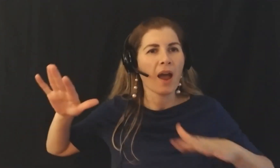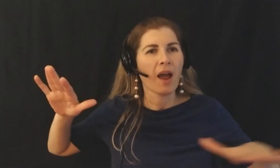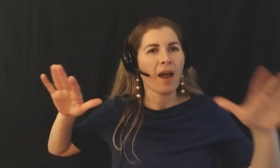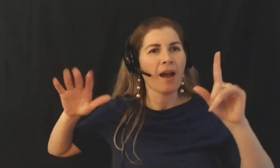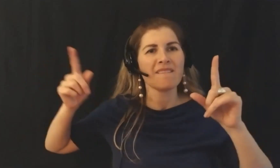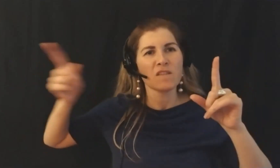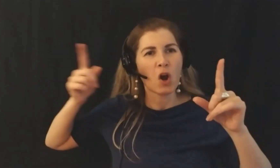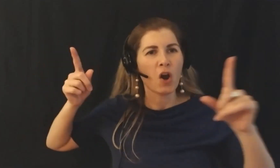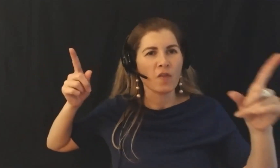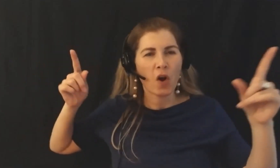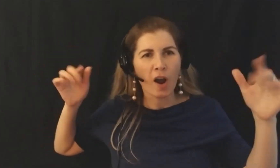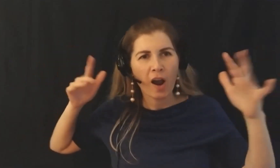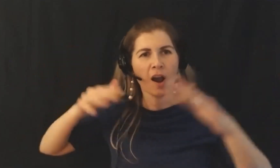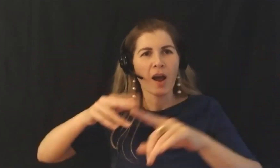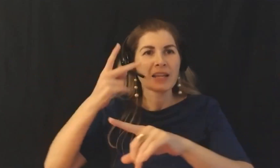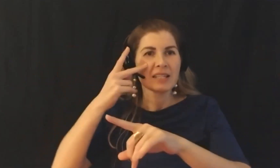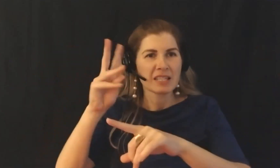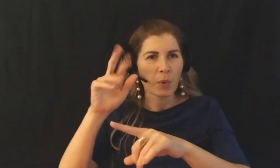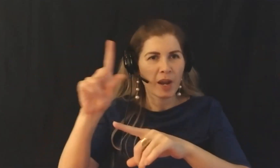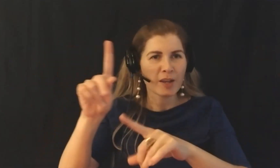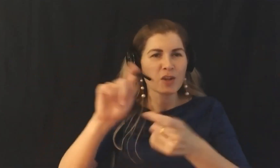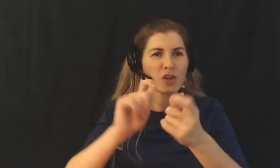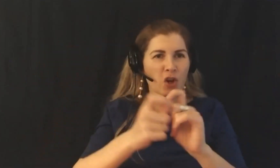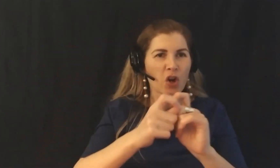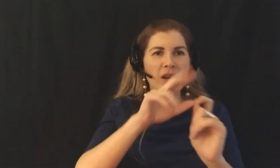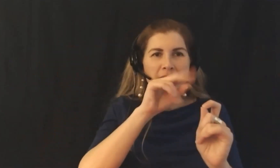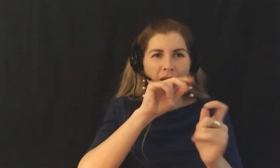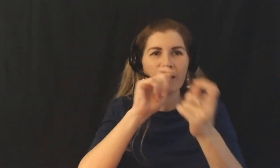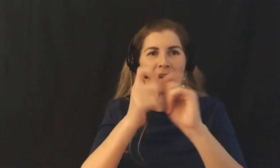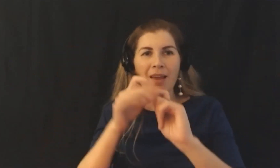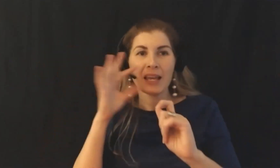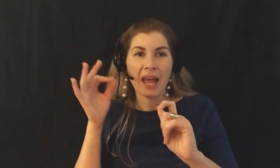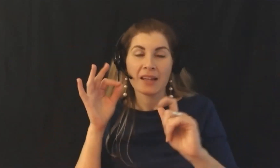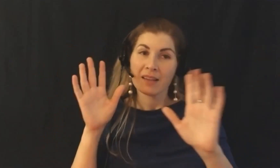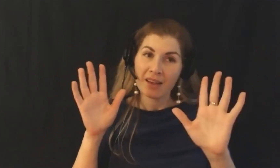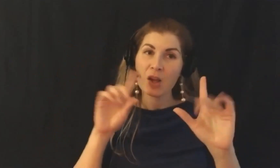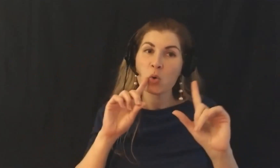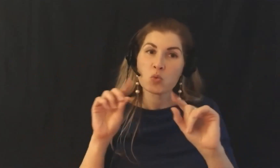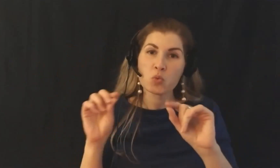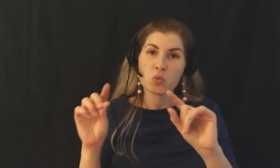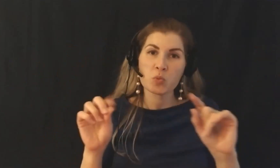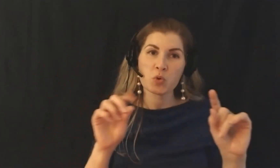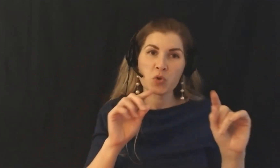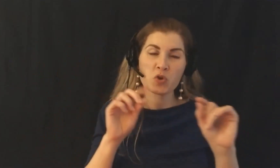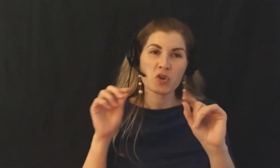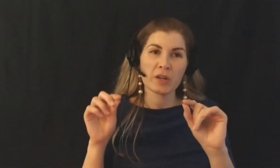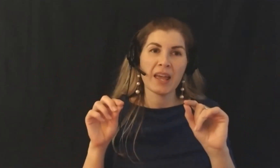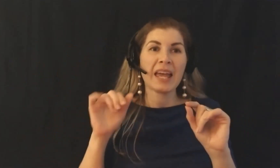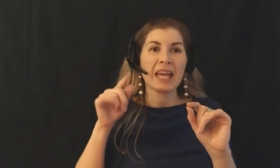see this wizard turn ducks into cats. Rumor had it that he would be